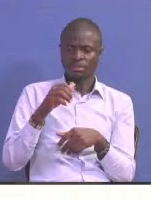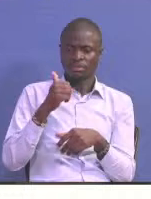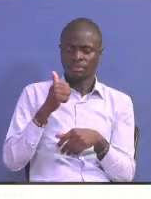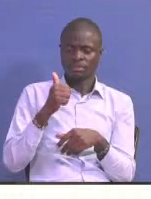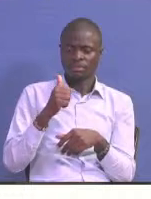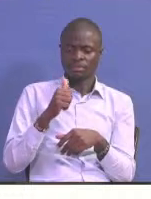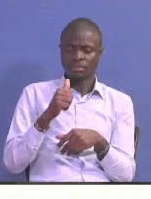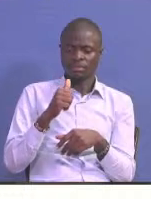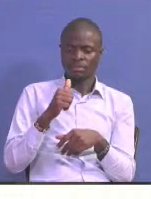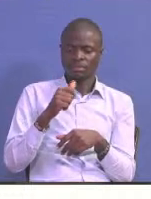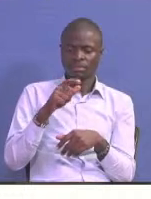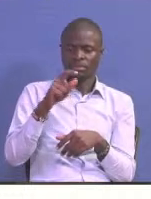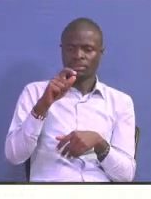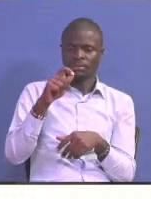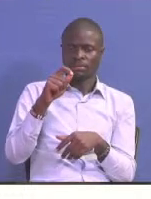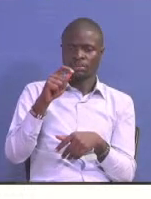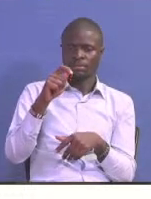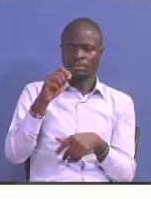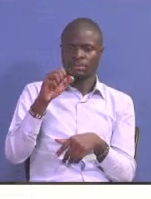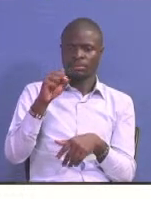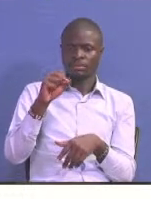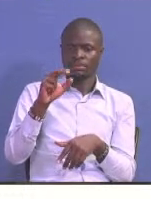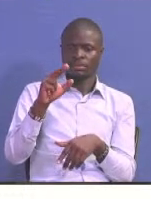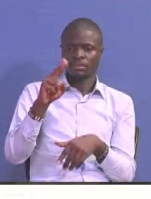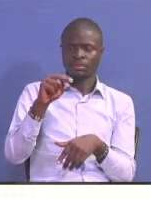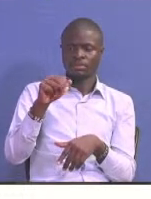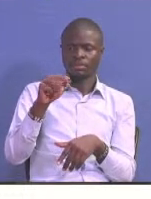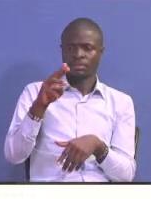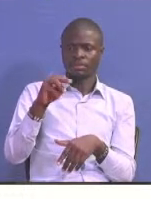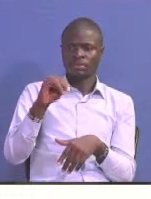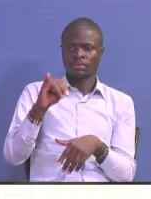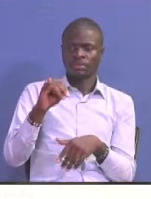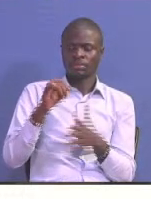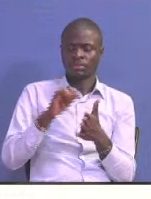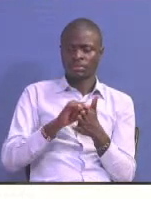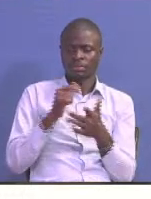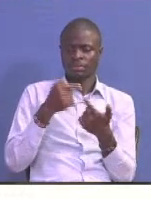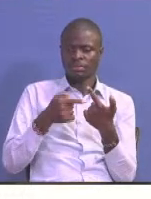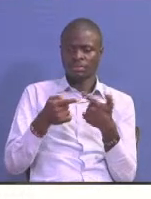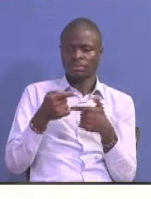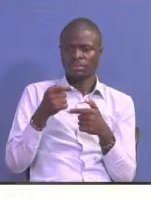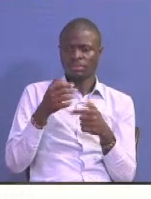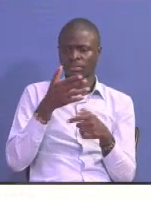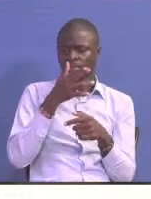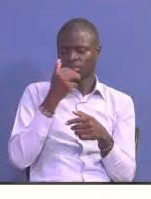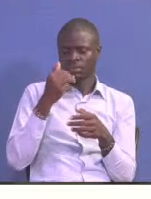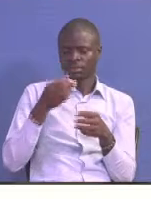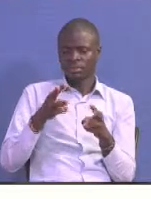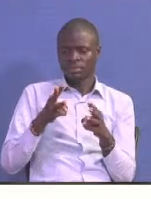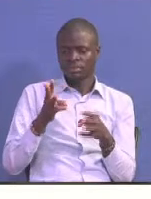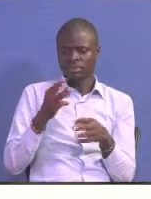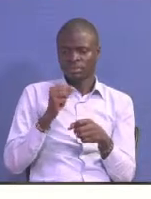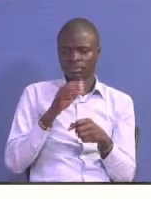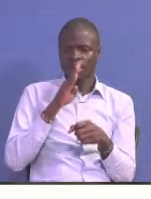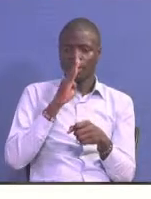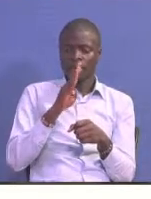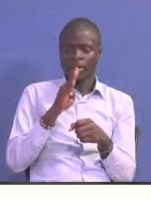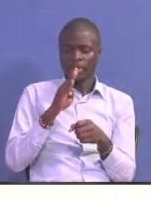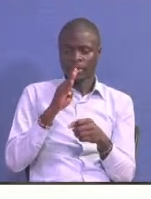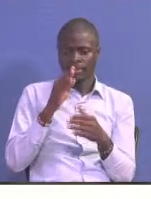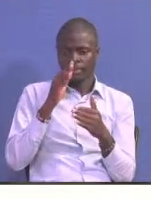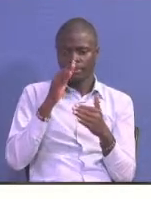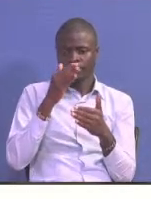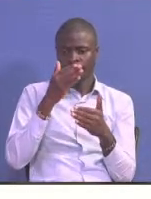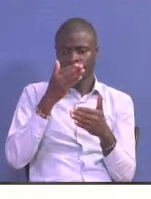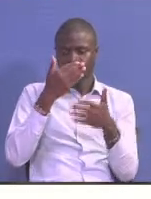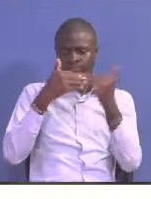tsunami that is coming. And I think the best way that we can be the university of